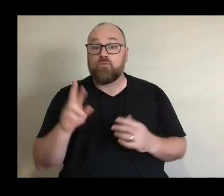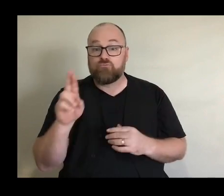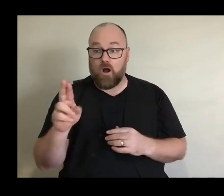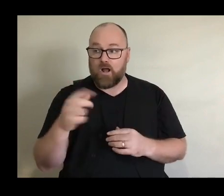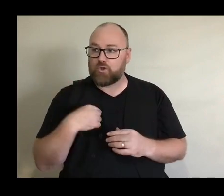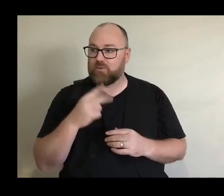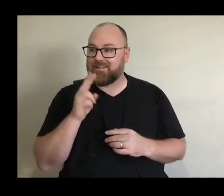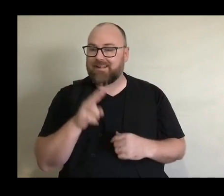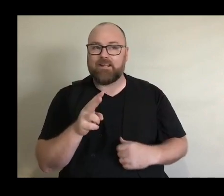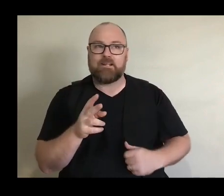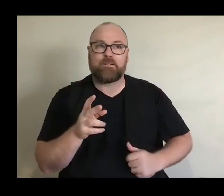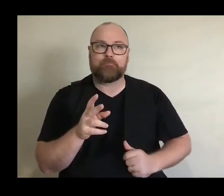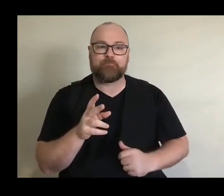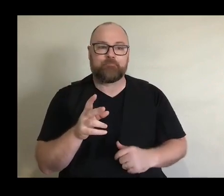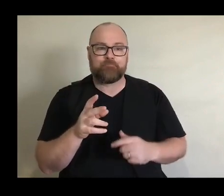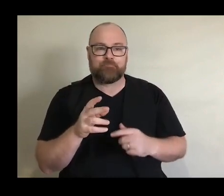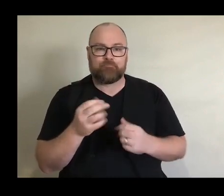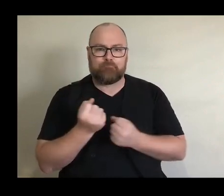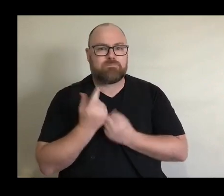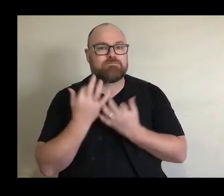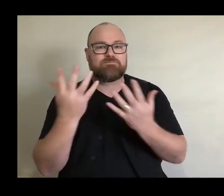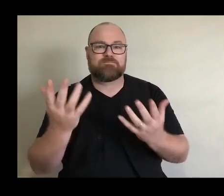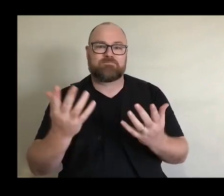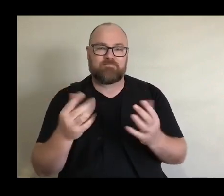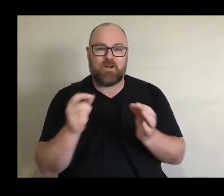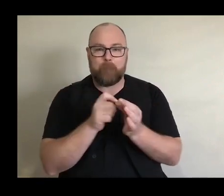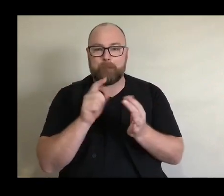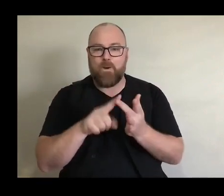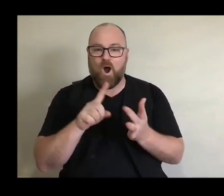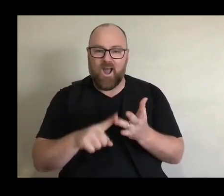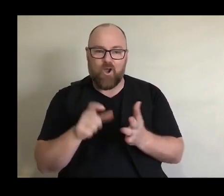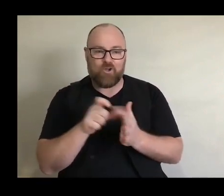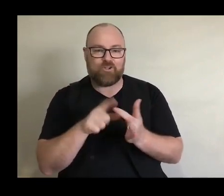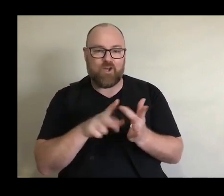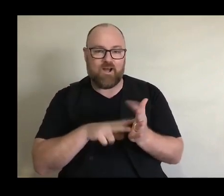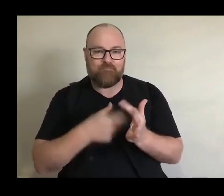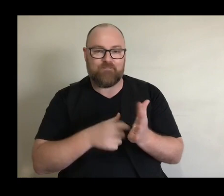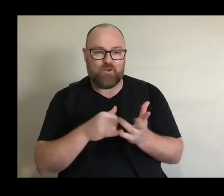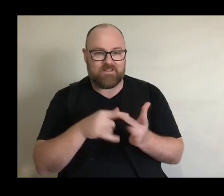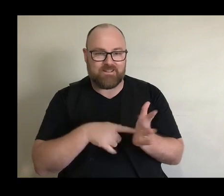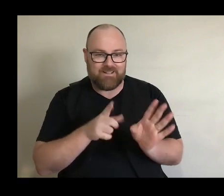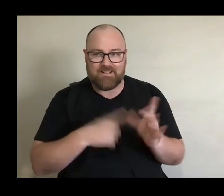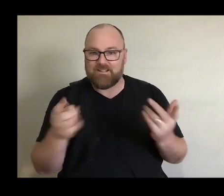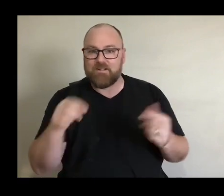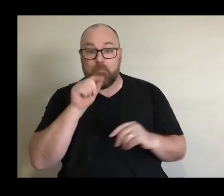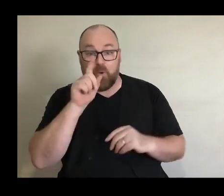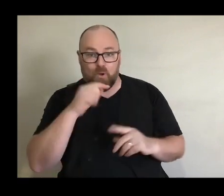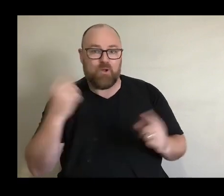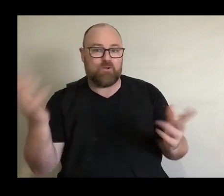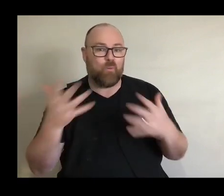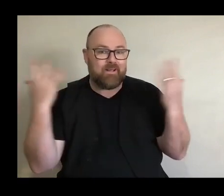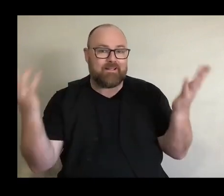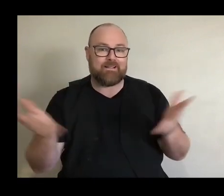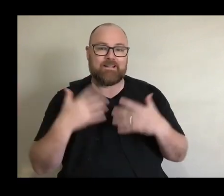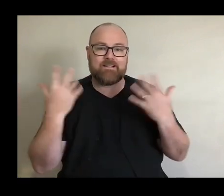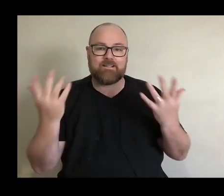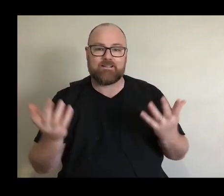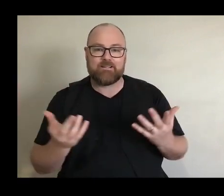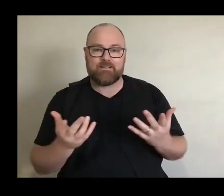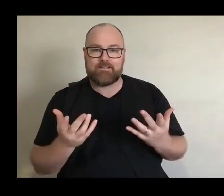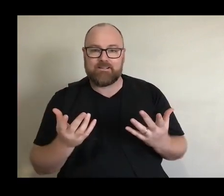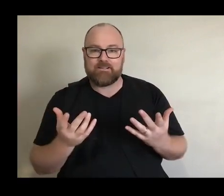see, a plethora of biodiversity, be those birds, the sounds of wind brushing